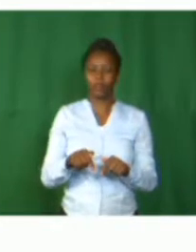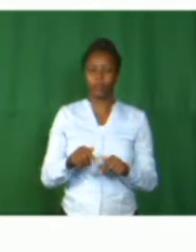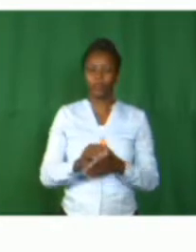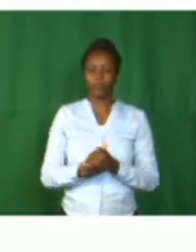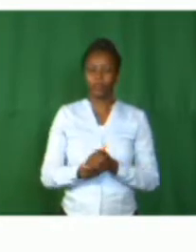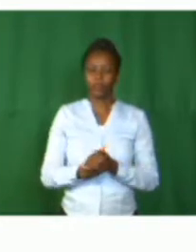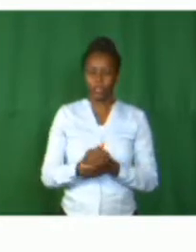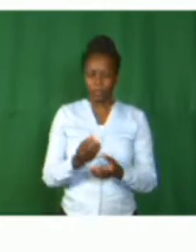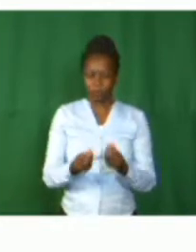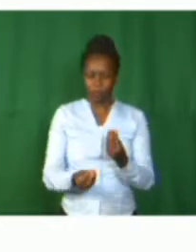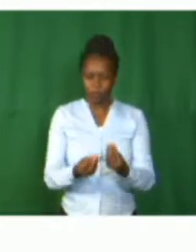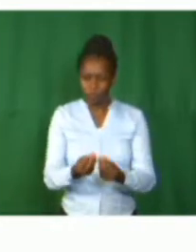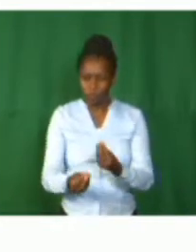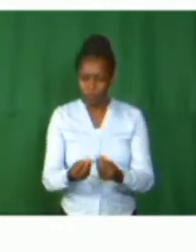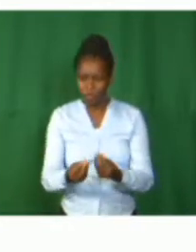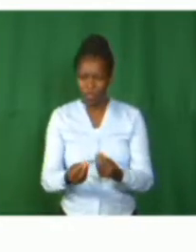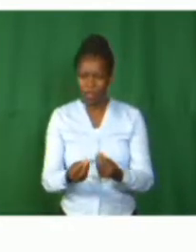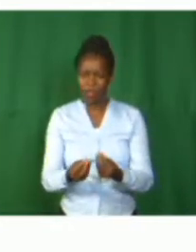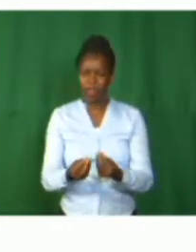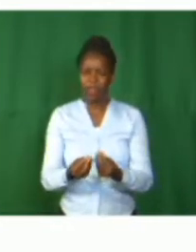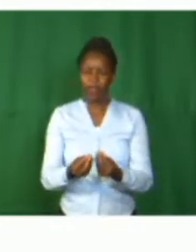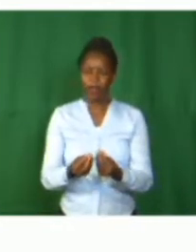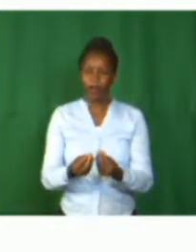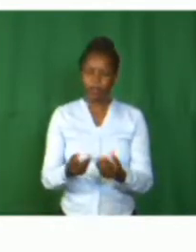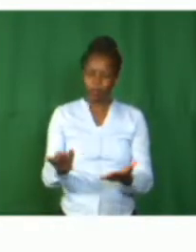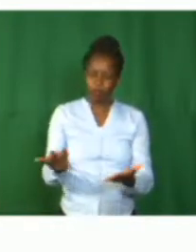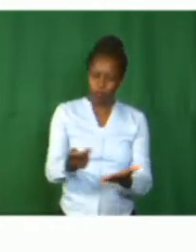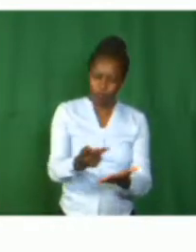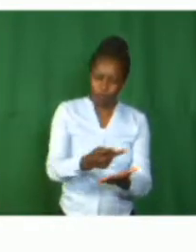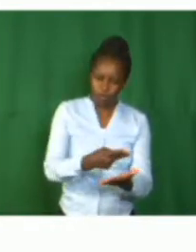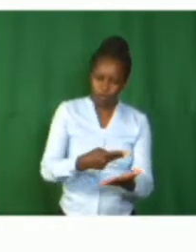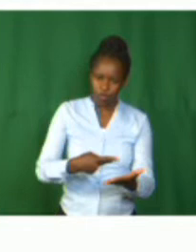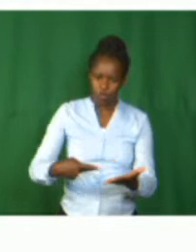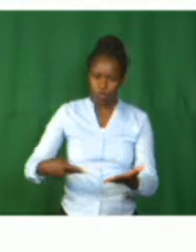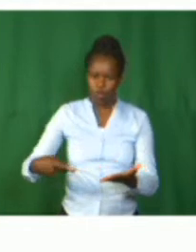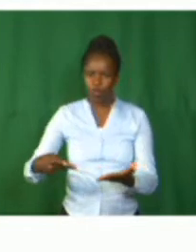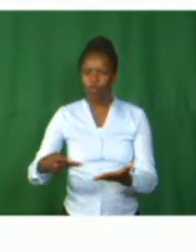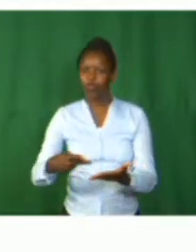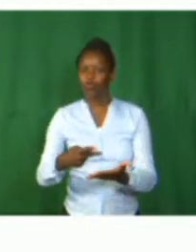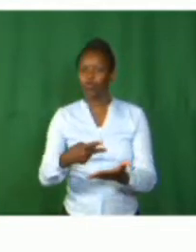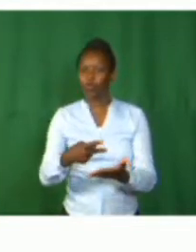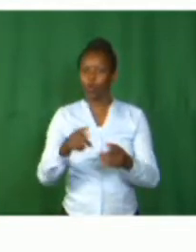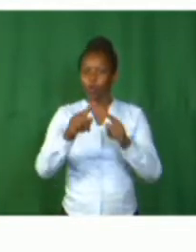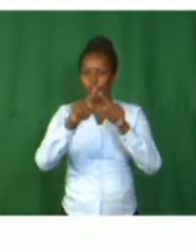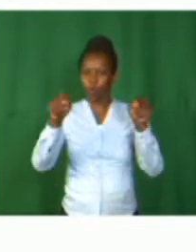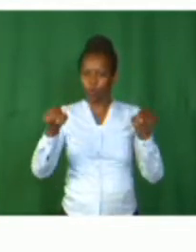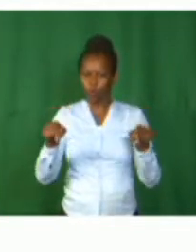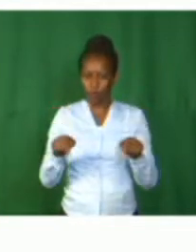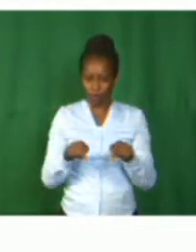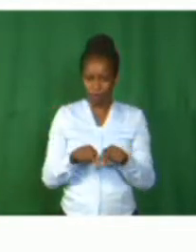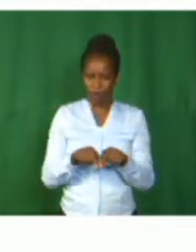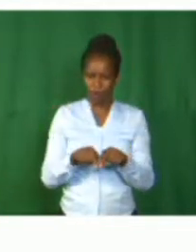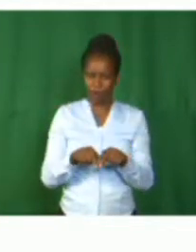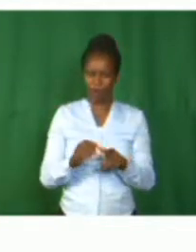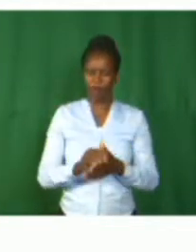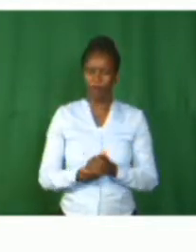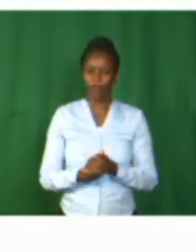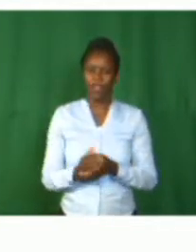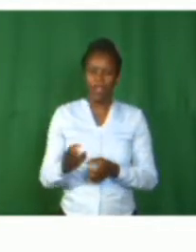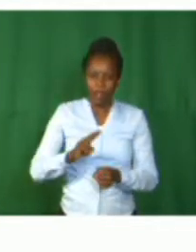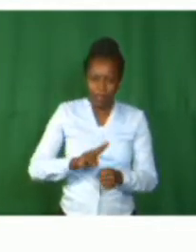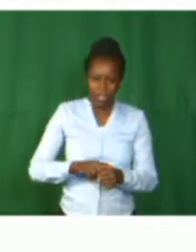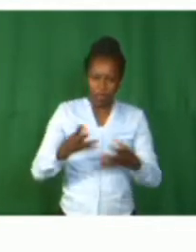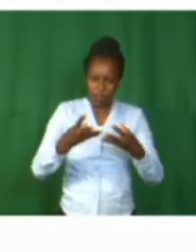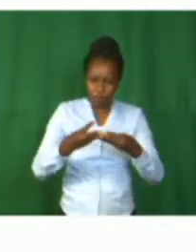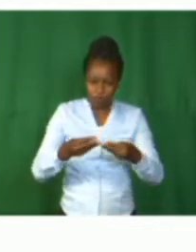the learner at the end to be able to draw a quadratic graph, and also we expect the learner to